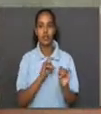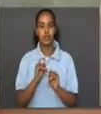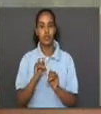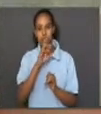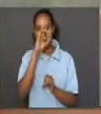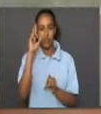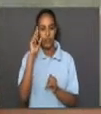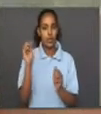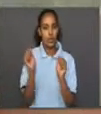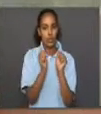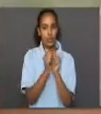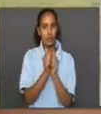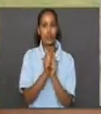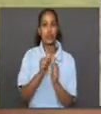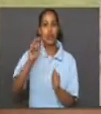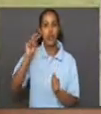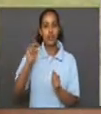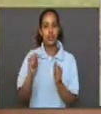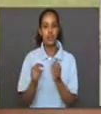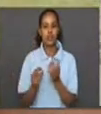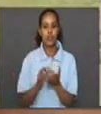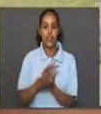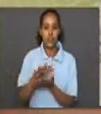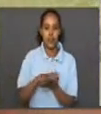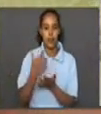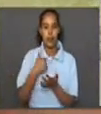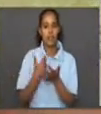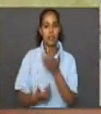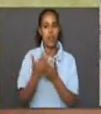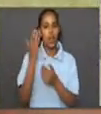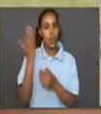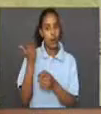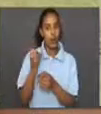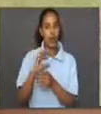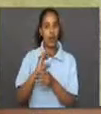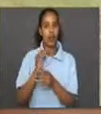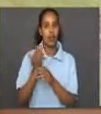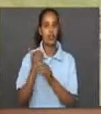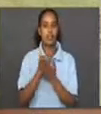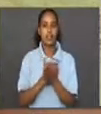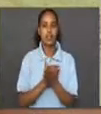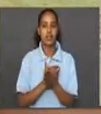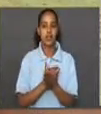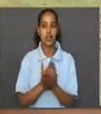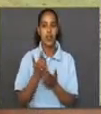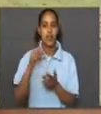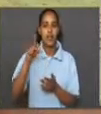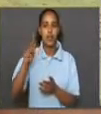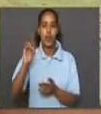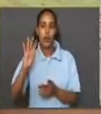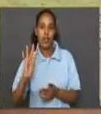the case with nitrogen fertilizer, which we discussed in our last lesson,